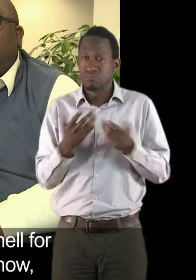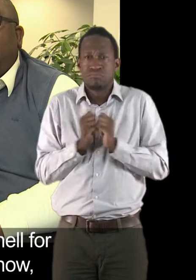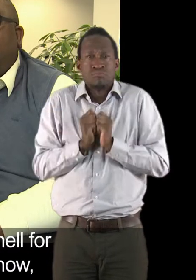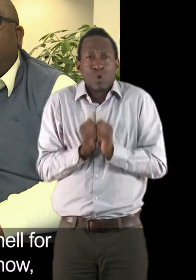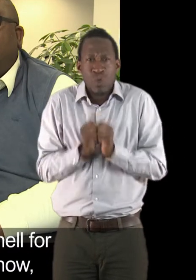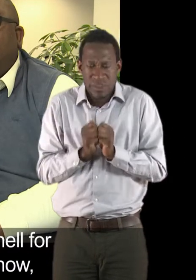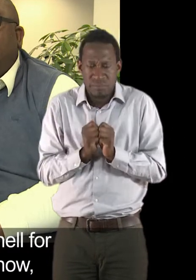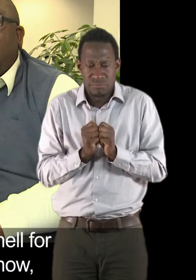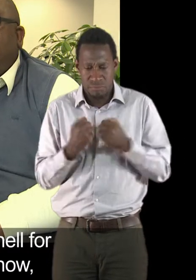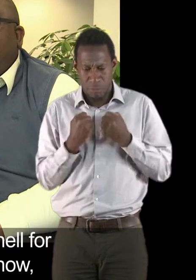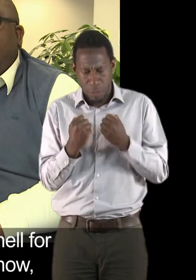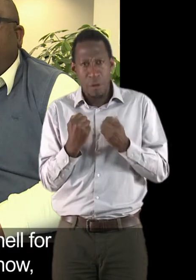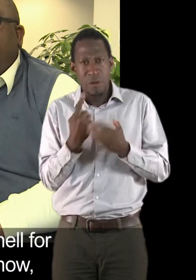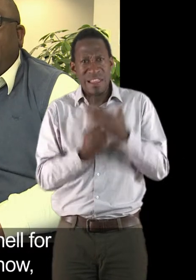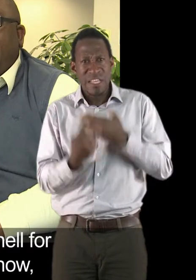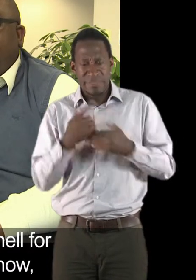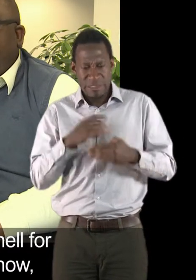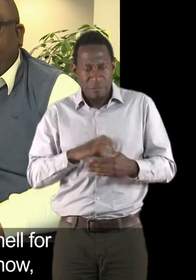and